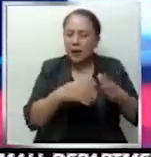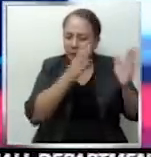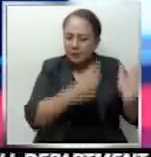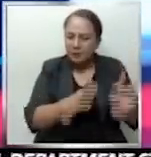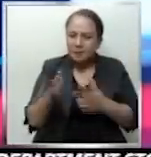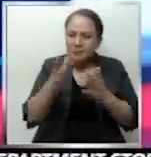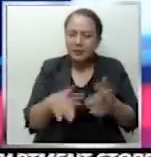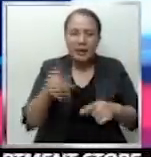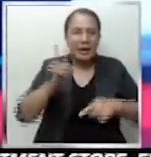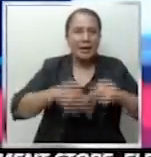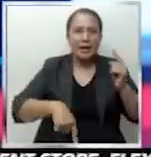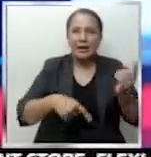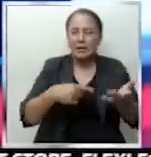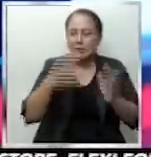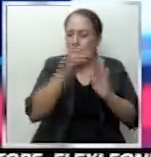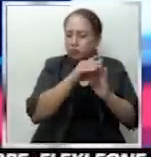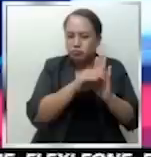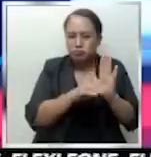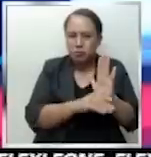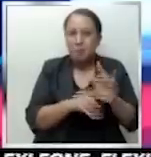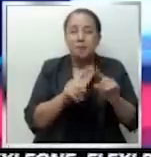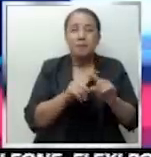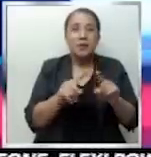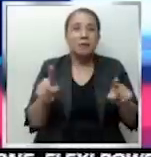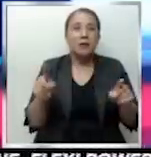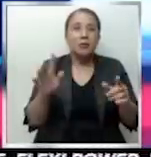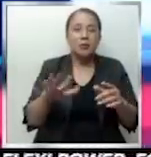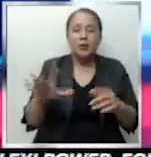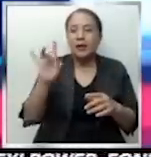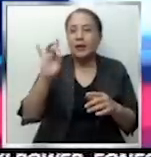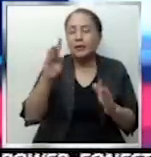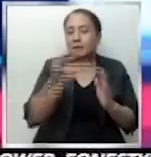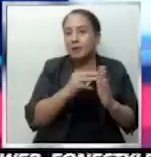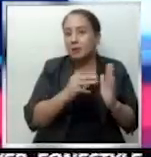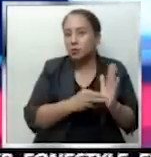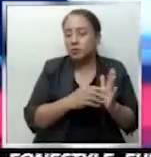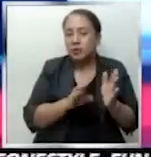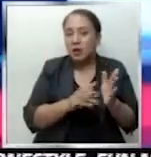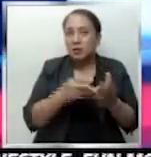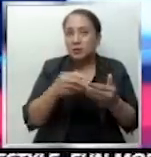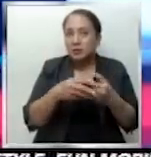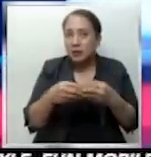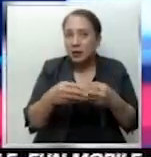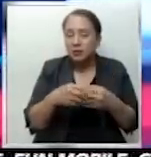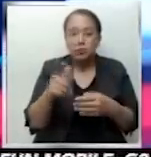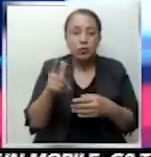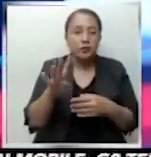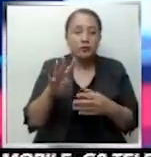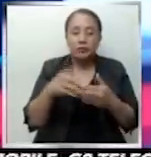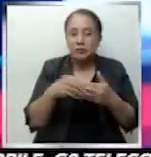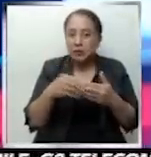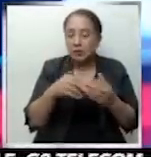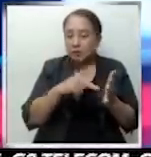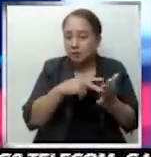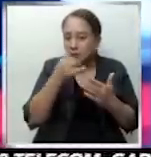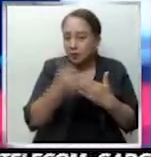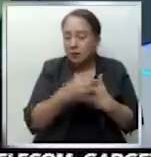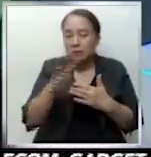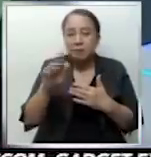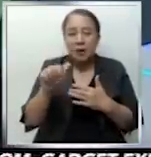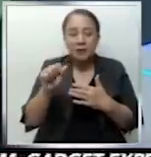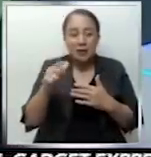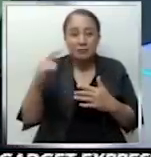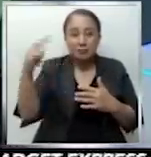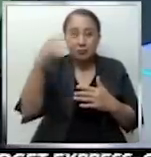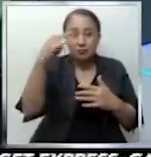even enumerate them, but it's over $80 million worth. Now that $24 million project at Basa Airstrip is one of the